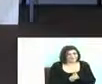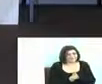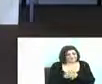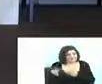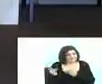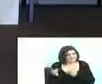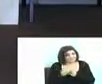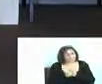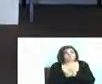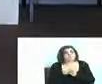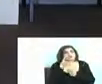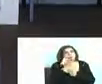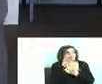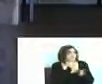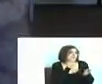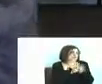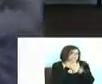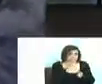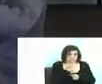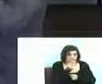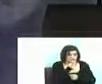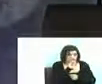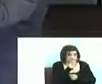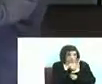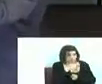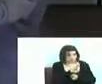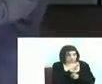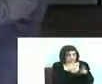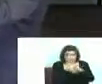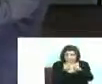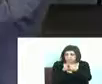And I think that's exactly right where Jacob is at that moment when